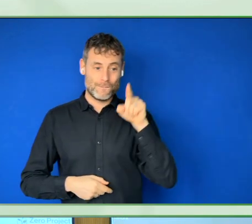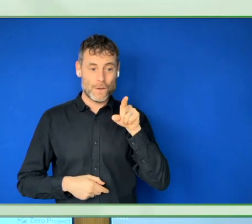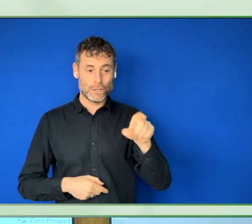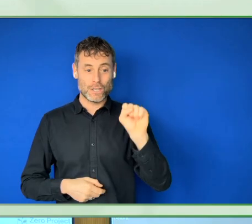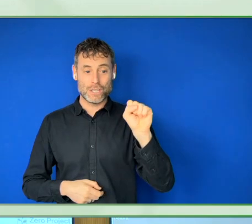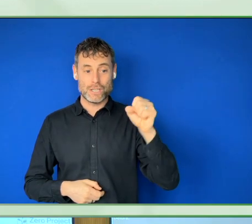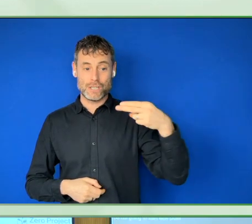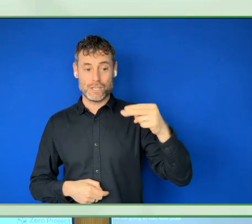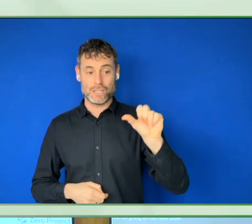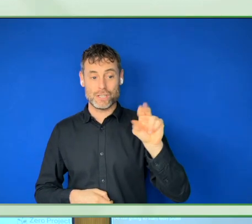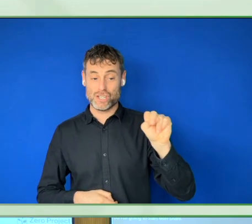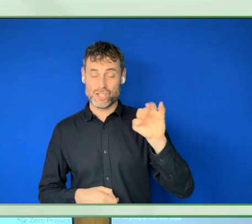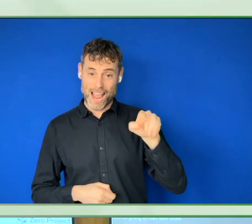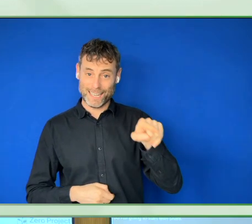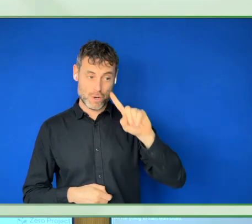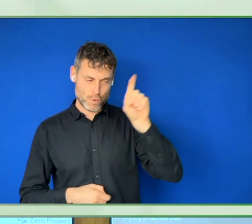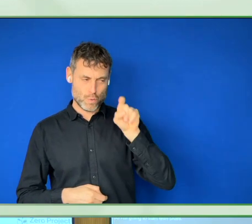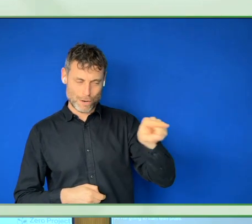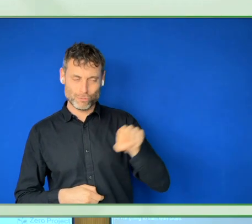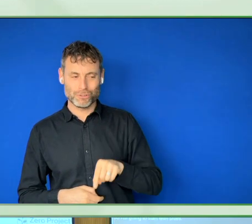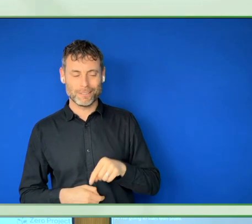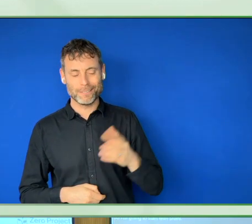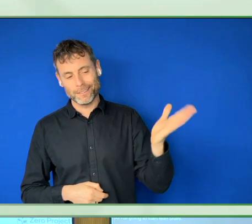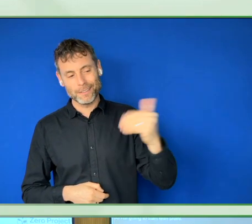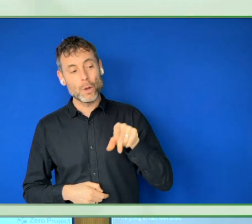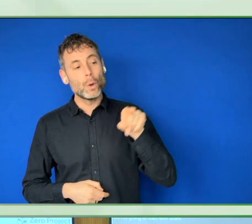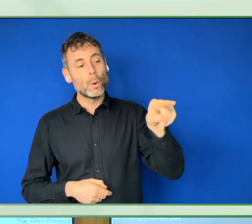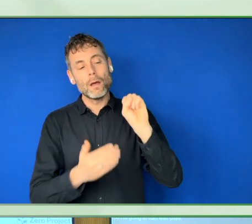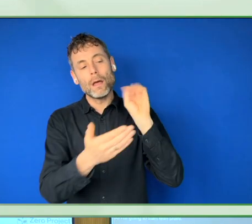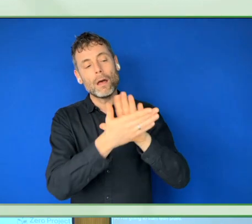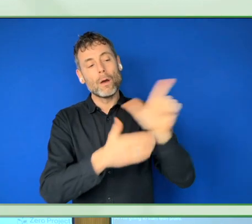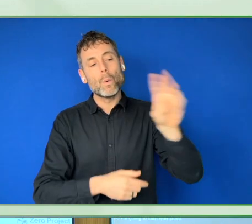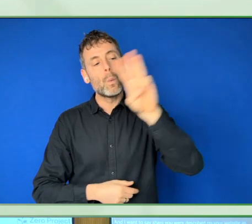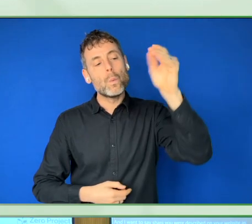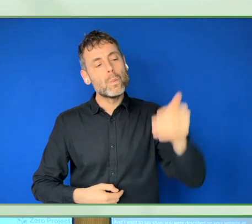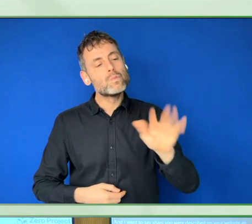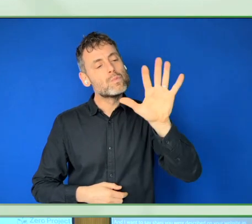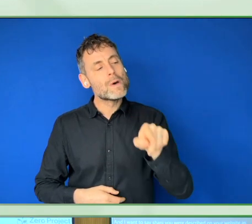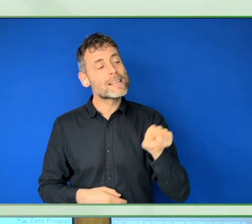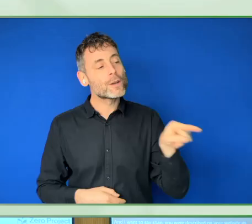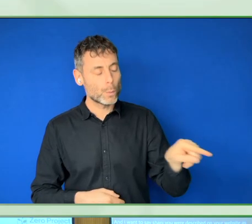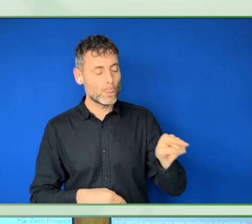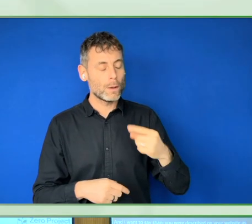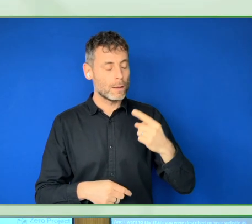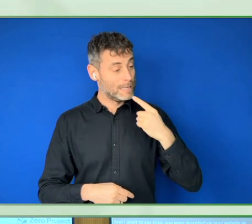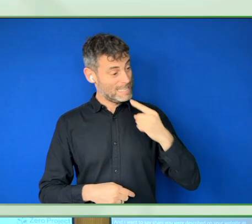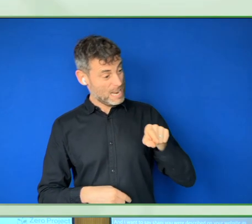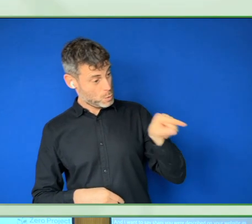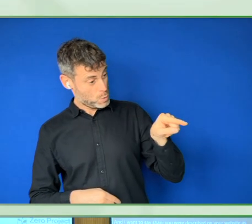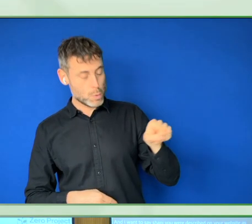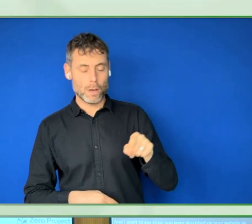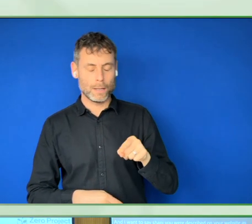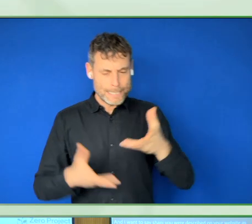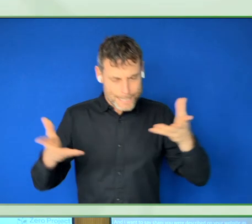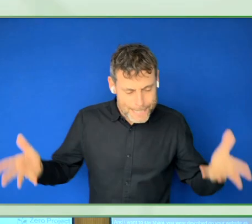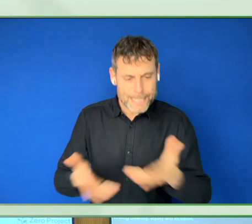say, Shani, you are described on your website as driving diversity, equity, and inclusion. Mm-hmm. Why are you